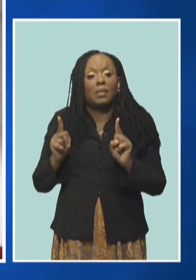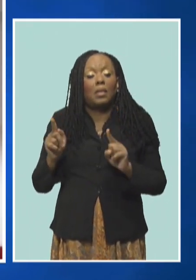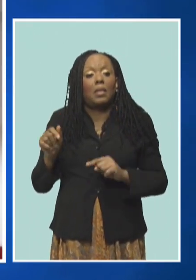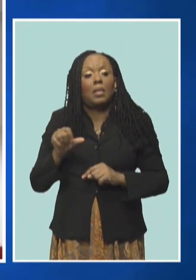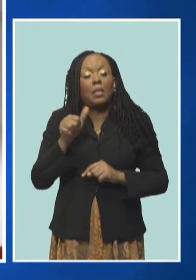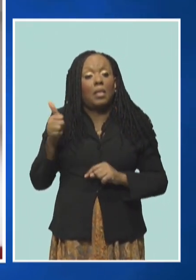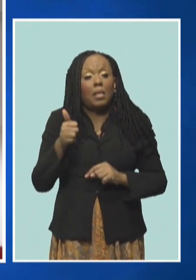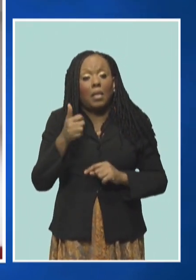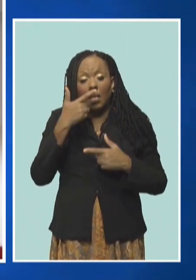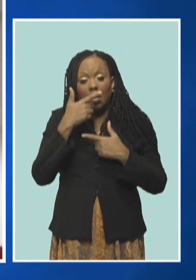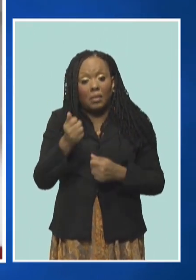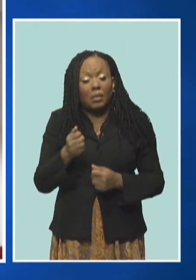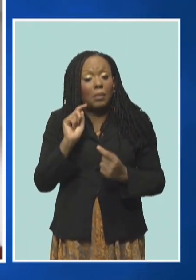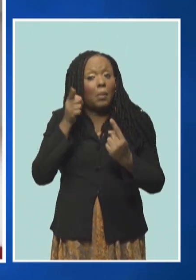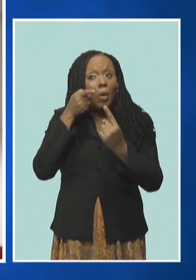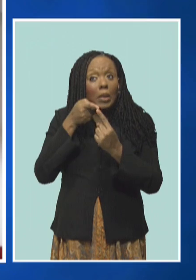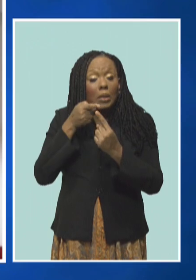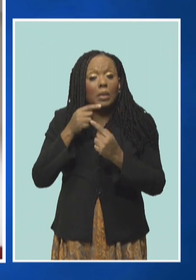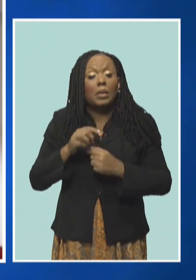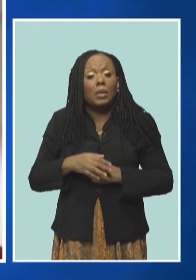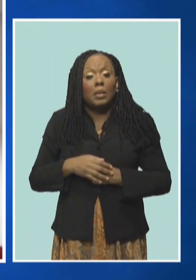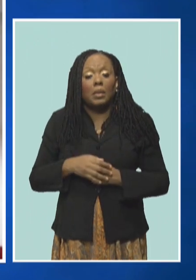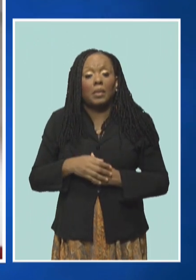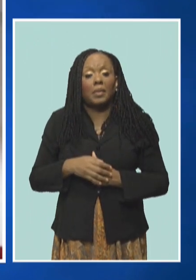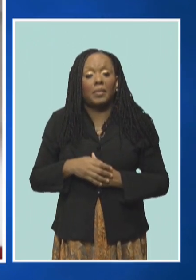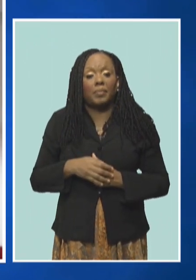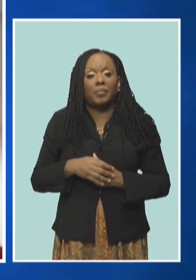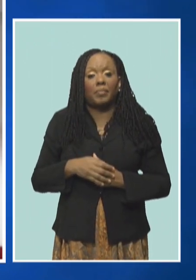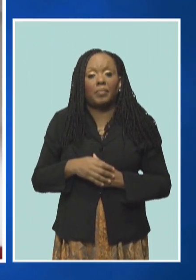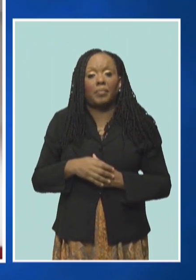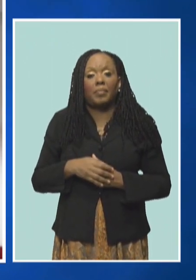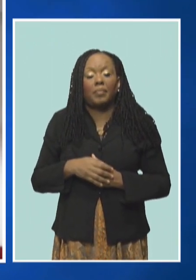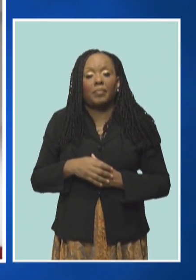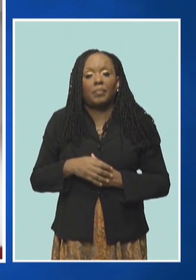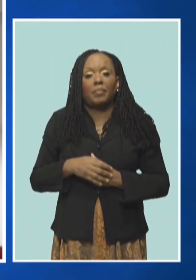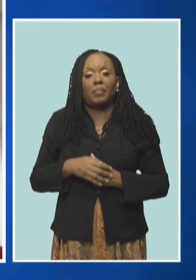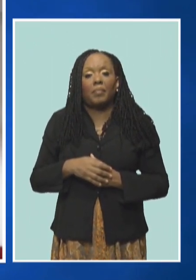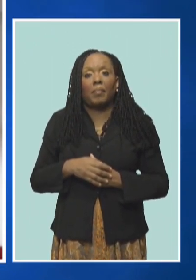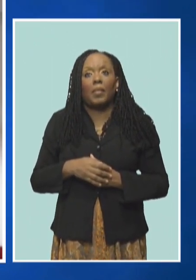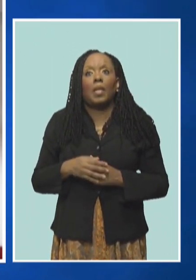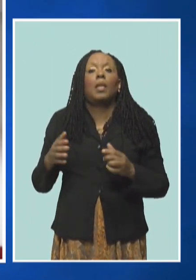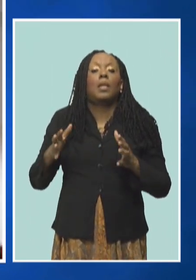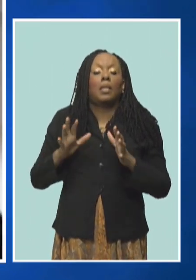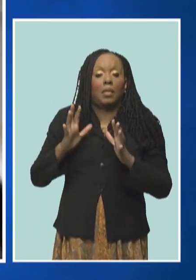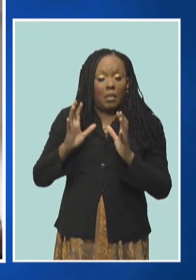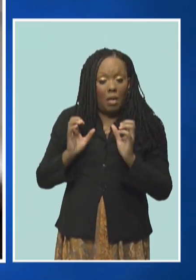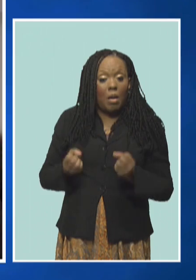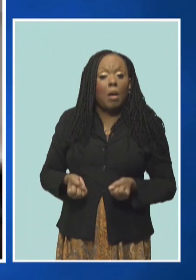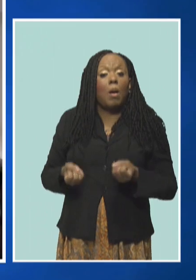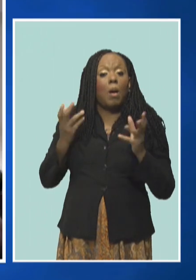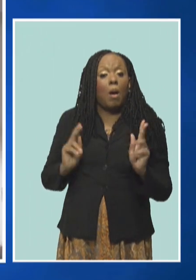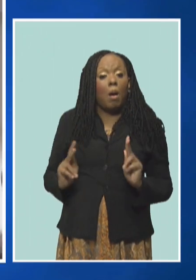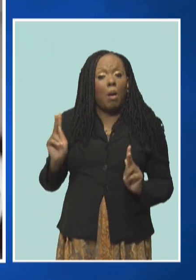report is that the labor force is shrinking. You know, the percentage of the number of persons